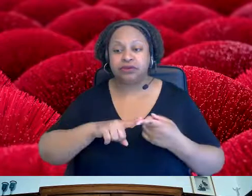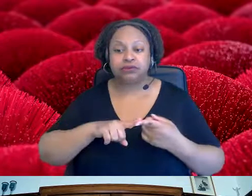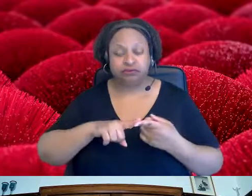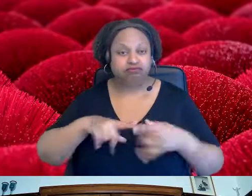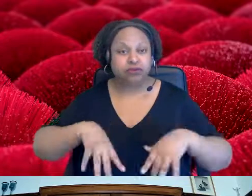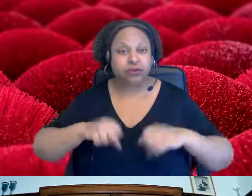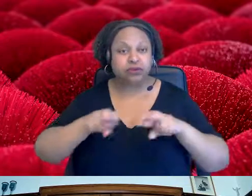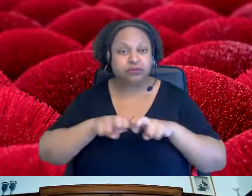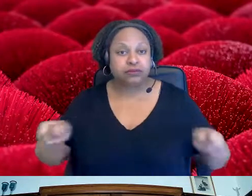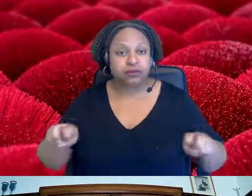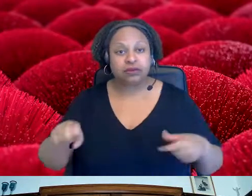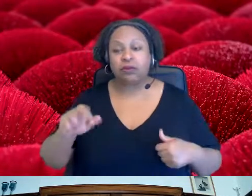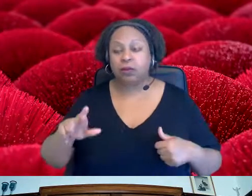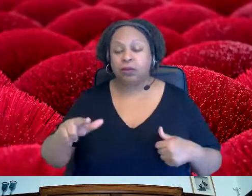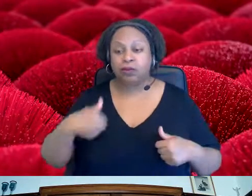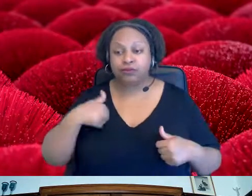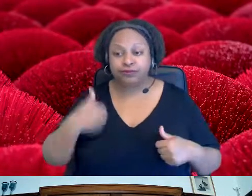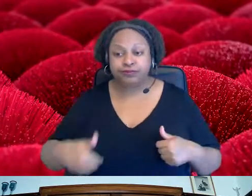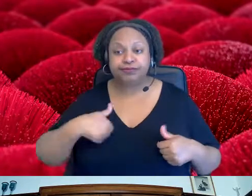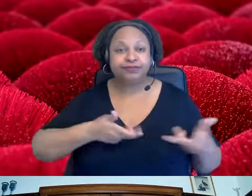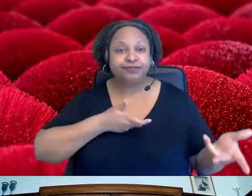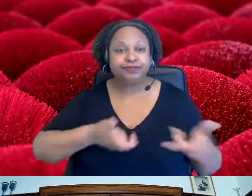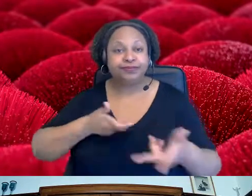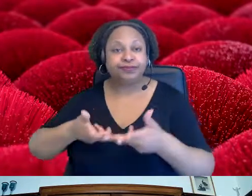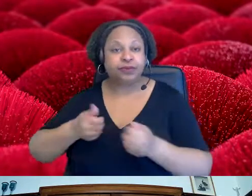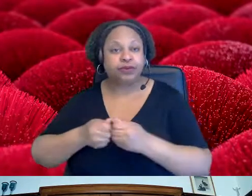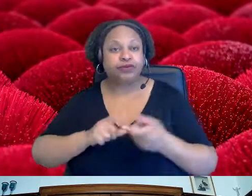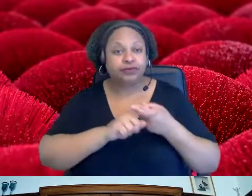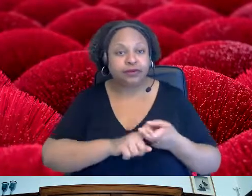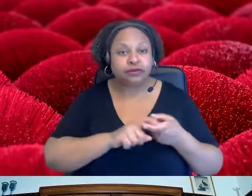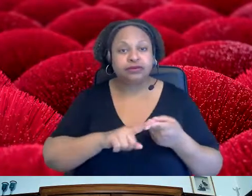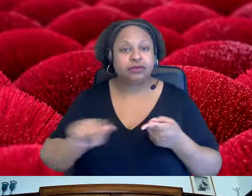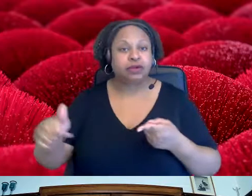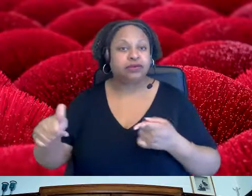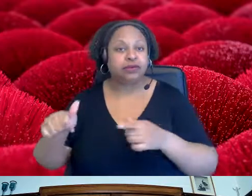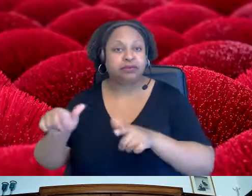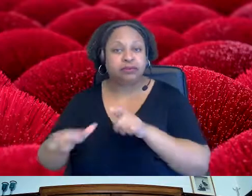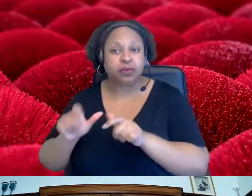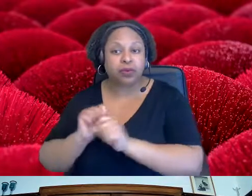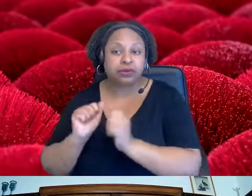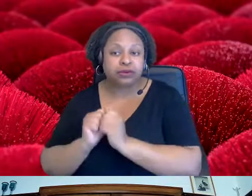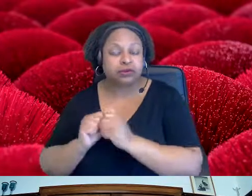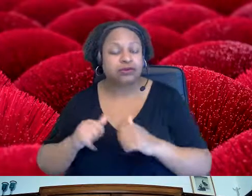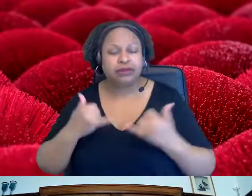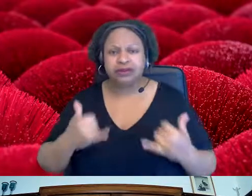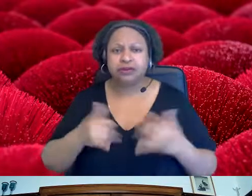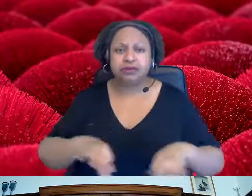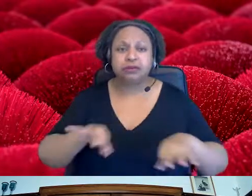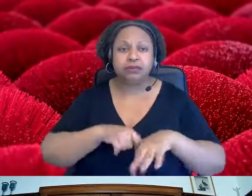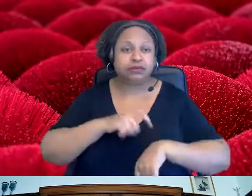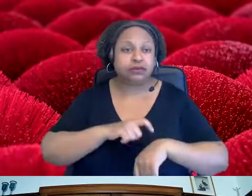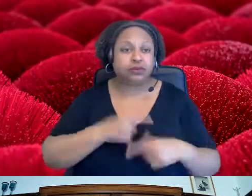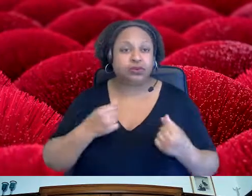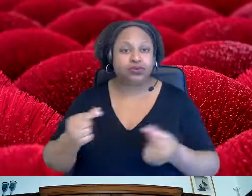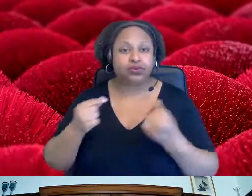colleagues, you know, this is a time to sort of really not only listen, but actively listen